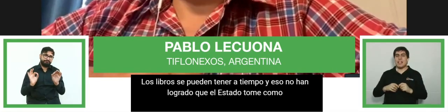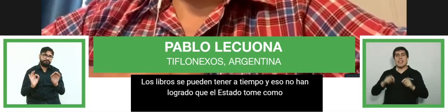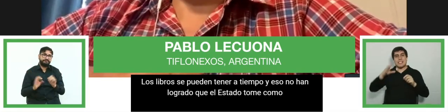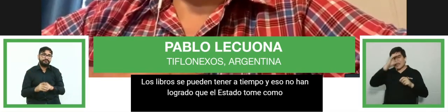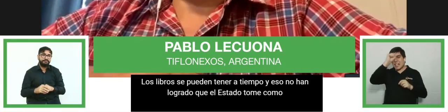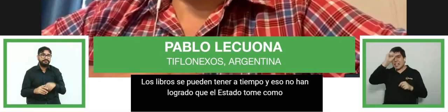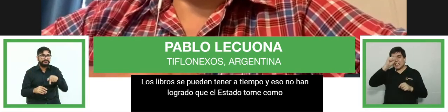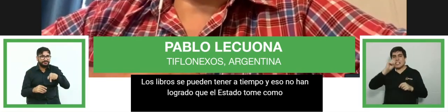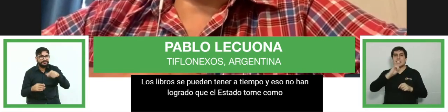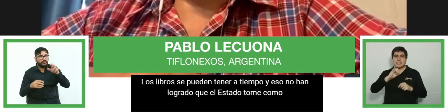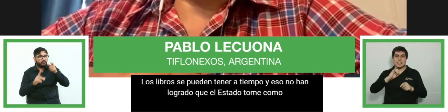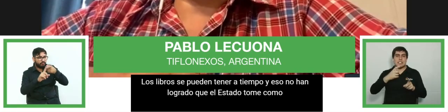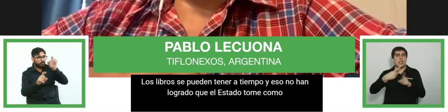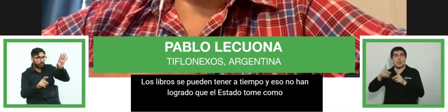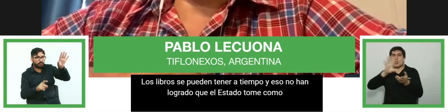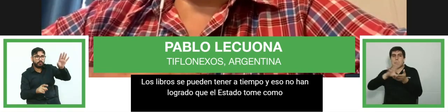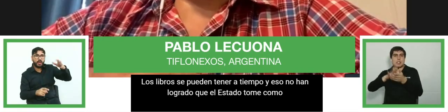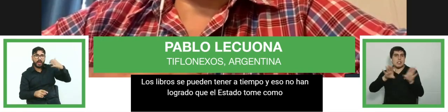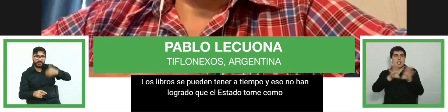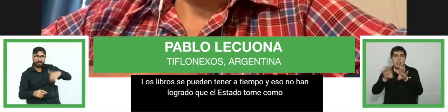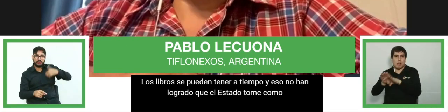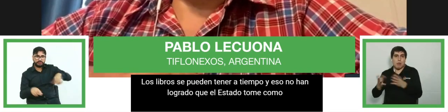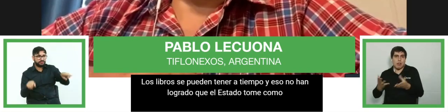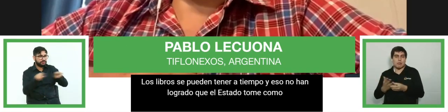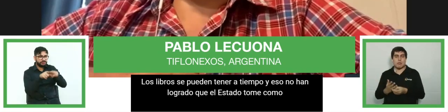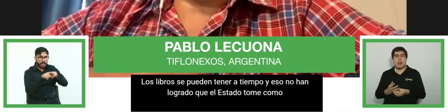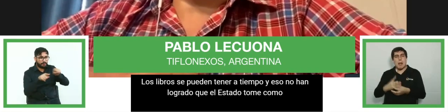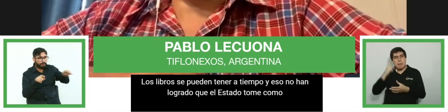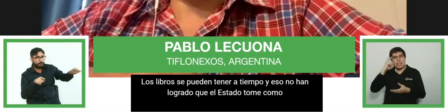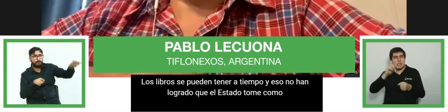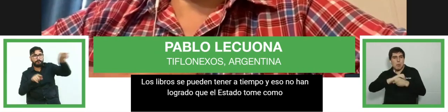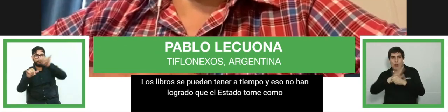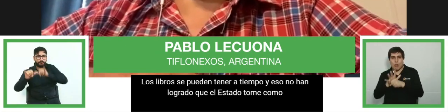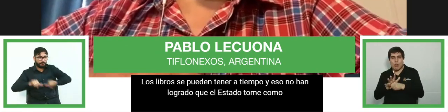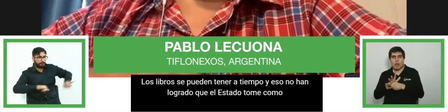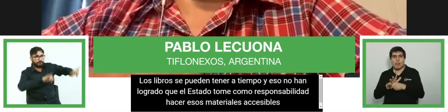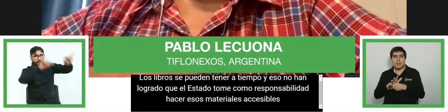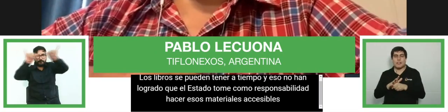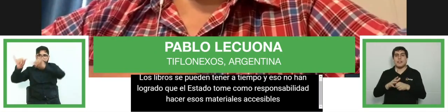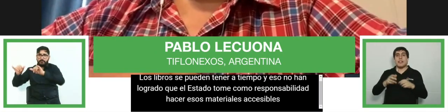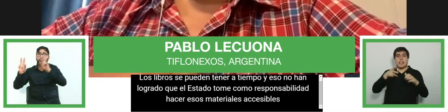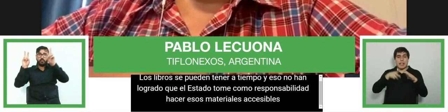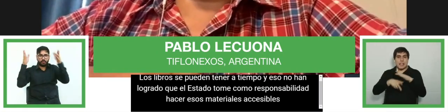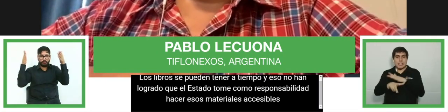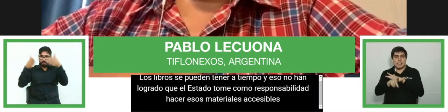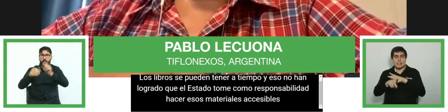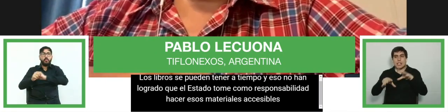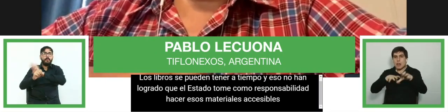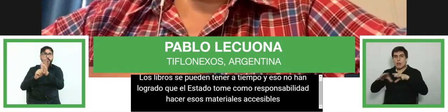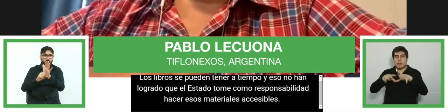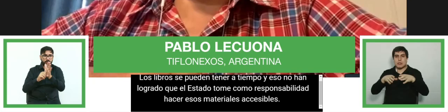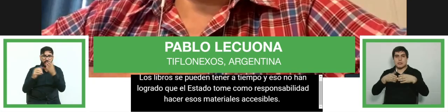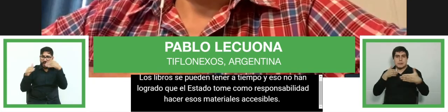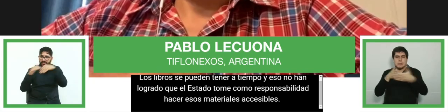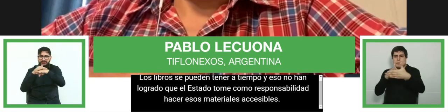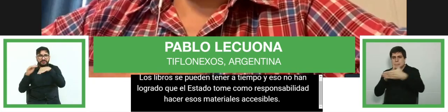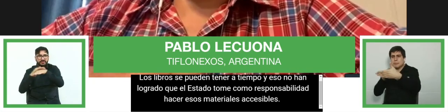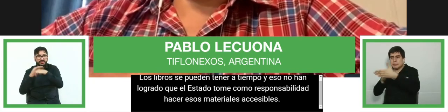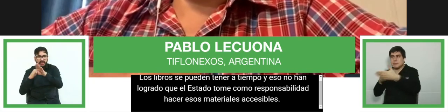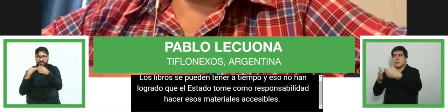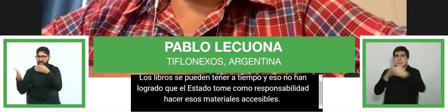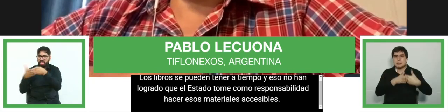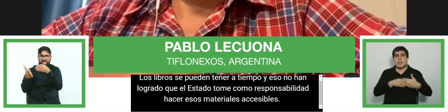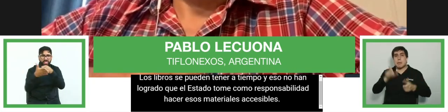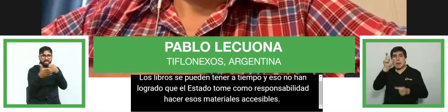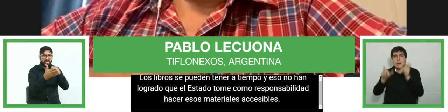with pandemics. Accessing materials, it was difficult for students with disabilities. And in Argentina,